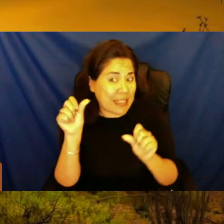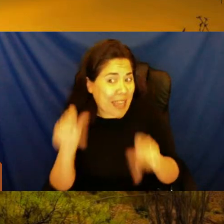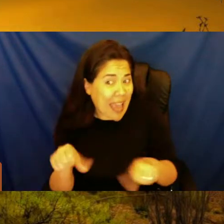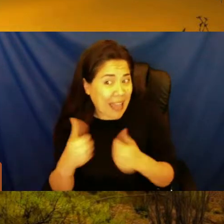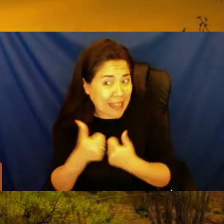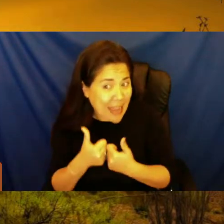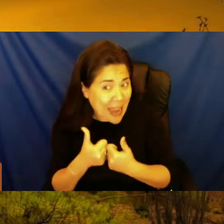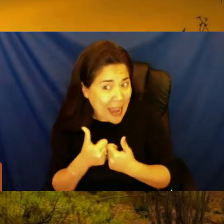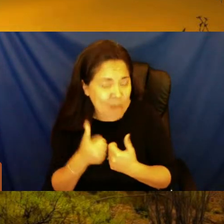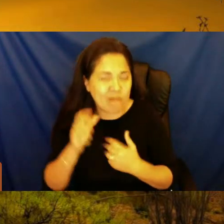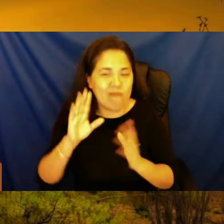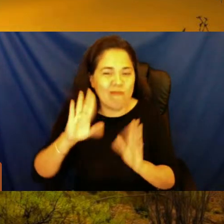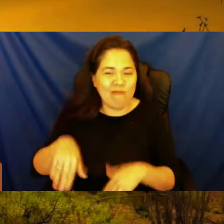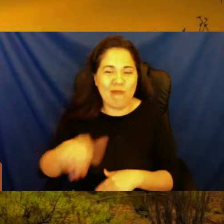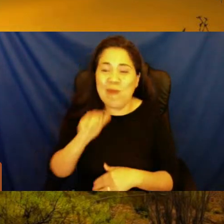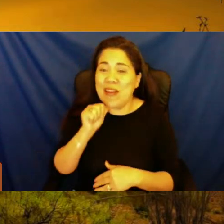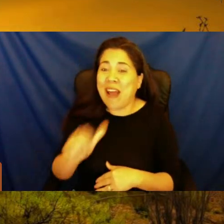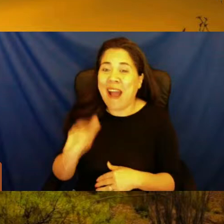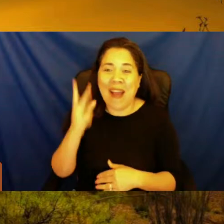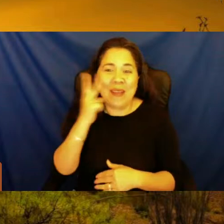can recover it.